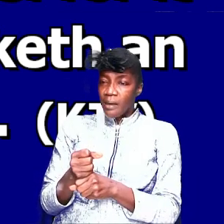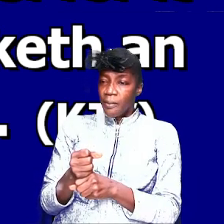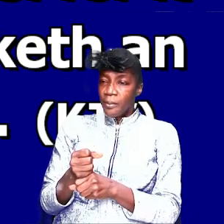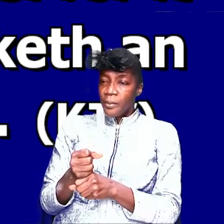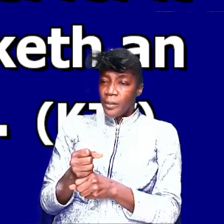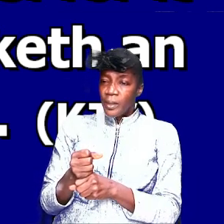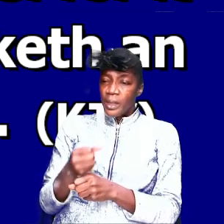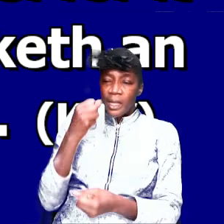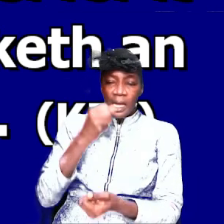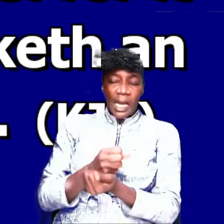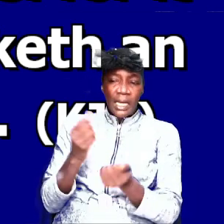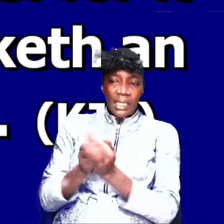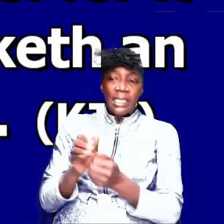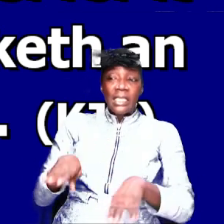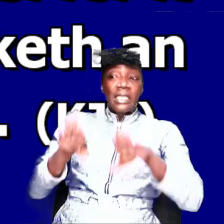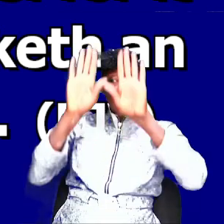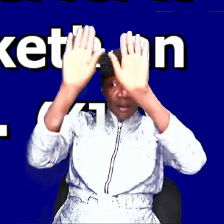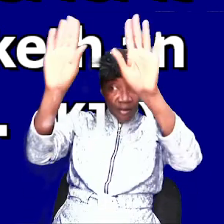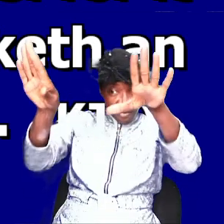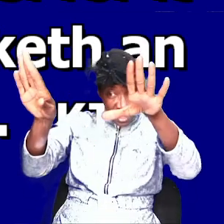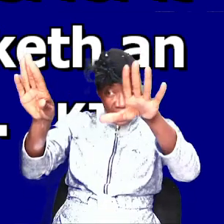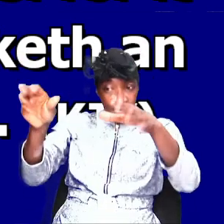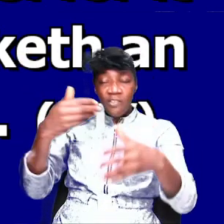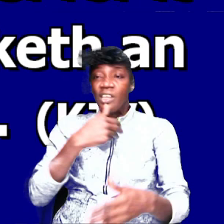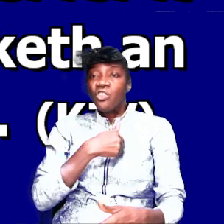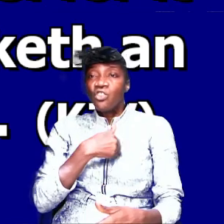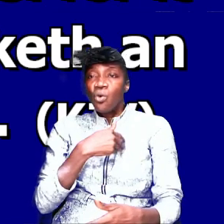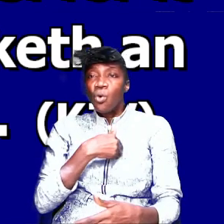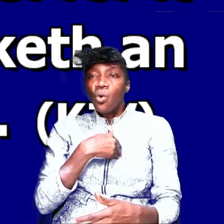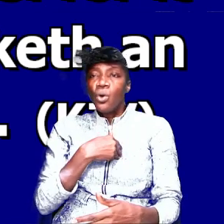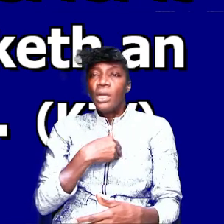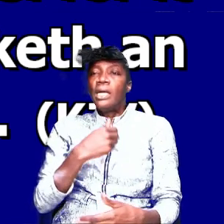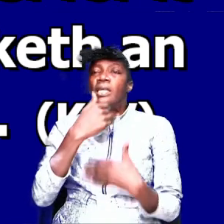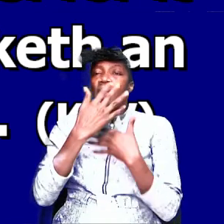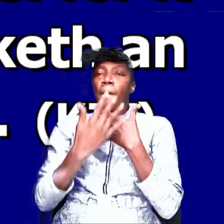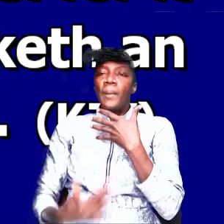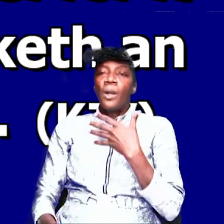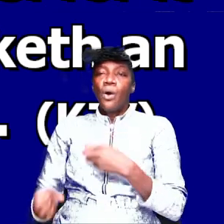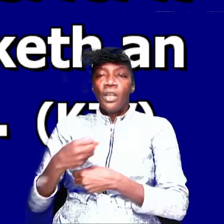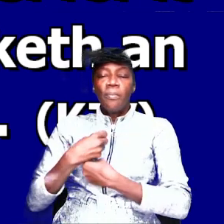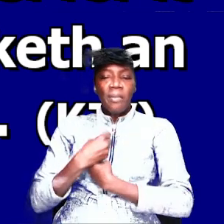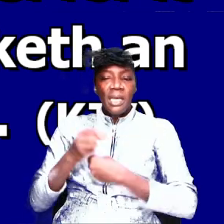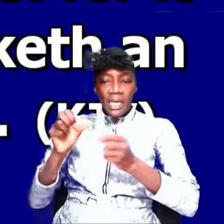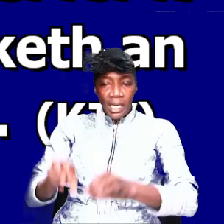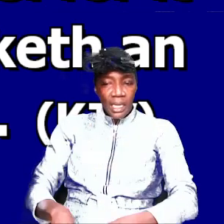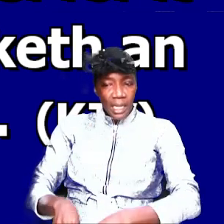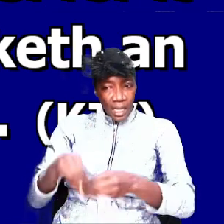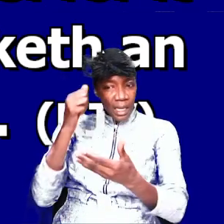souls. For it is the blood that maketh an atonement for the soul.